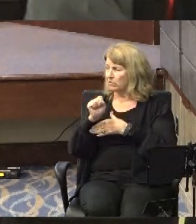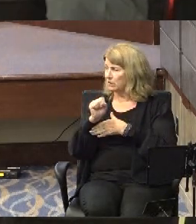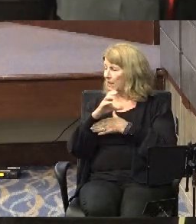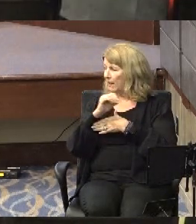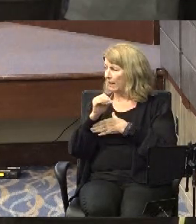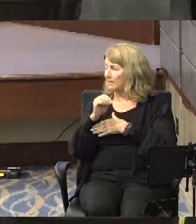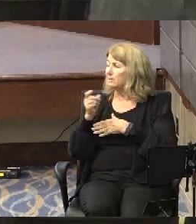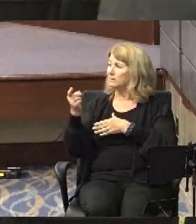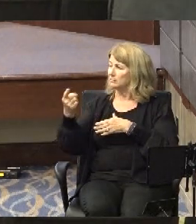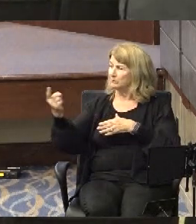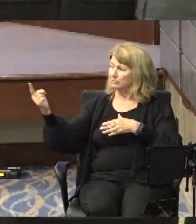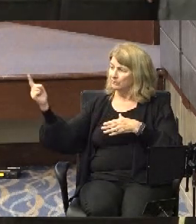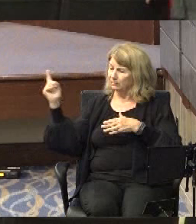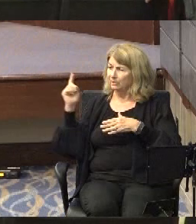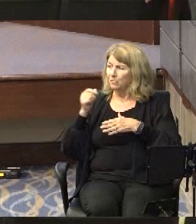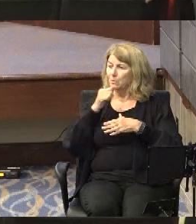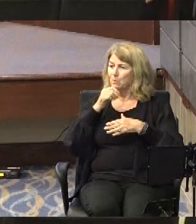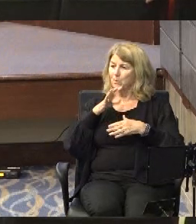for the...